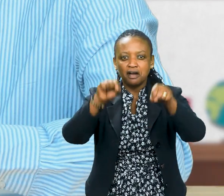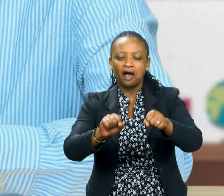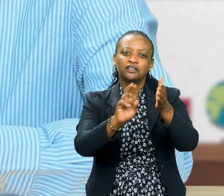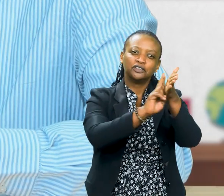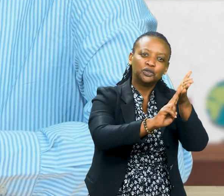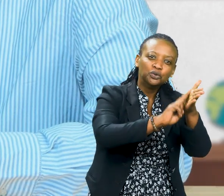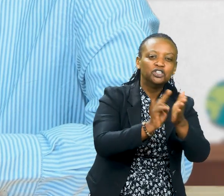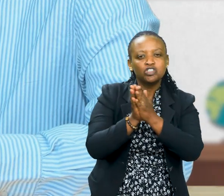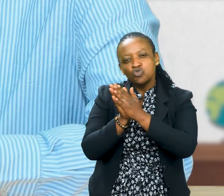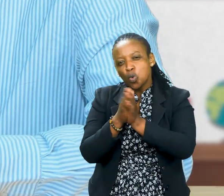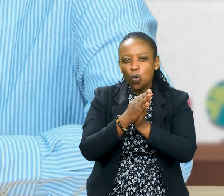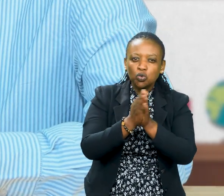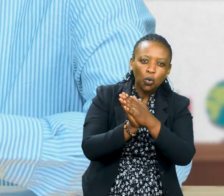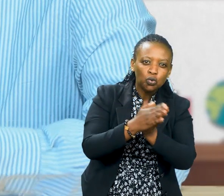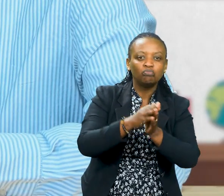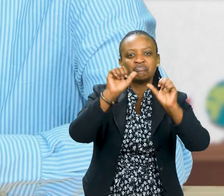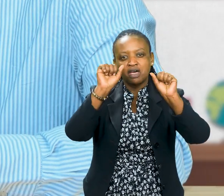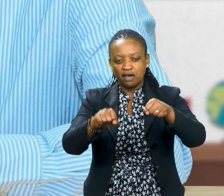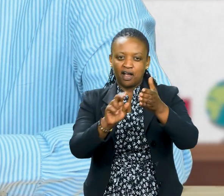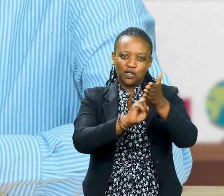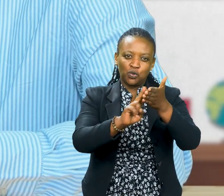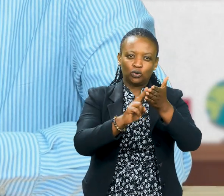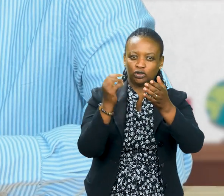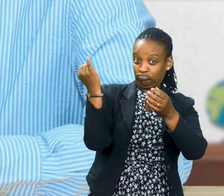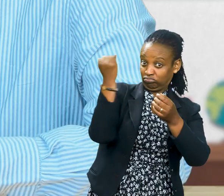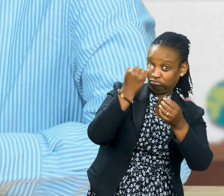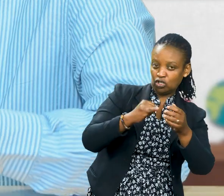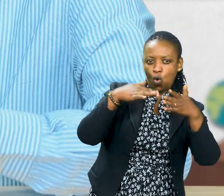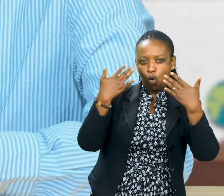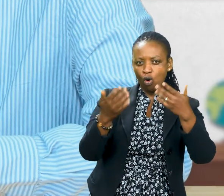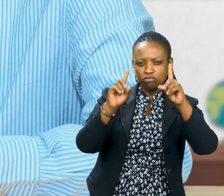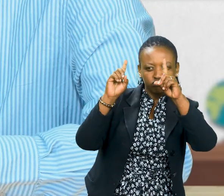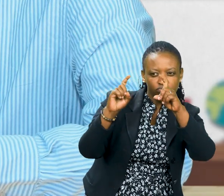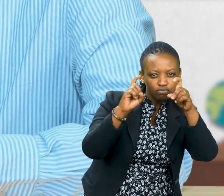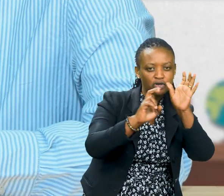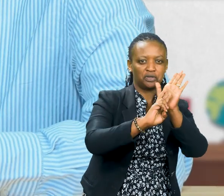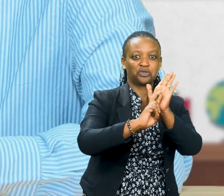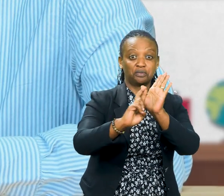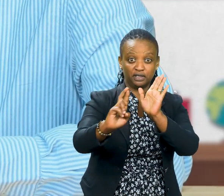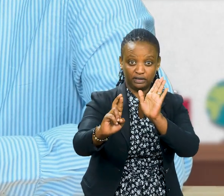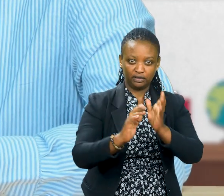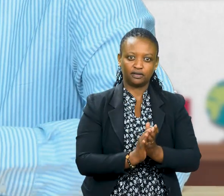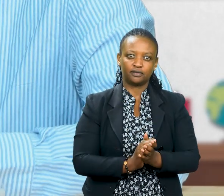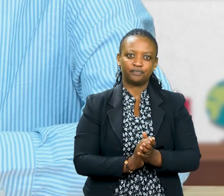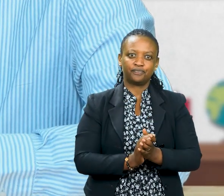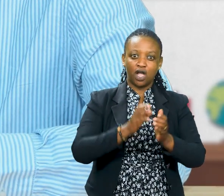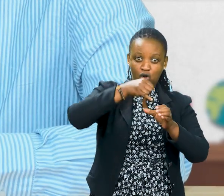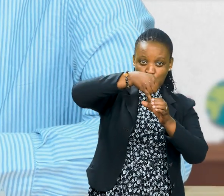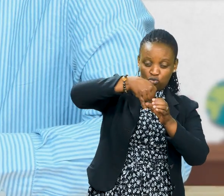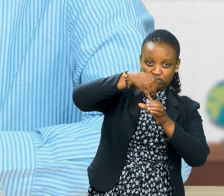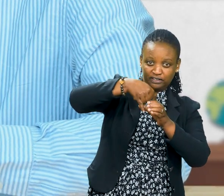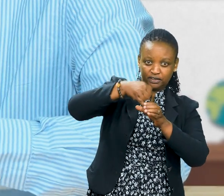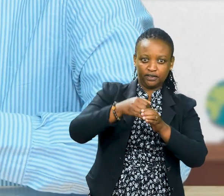content, can use a story, can use diagrams or images to